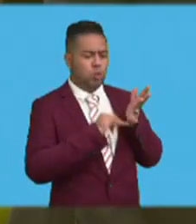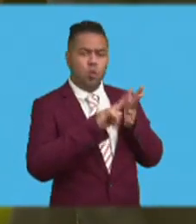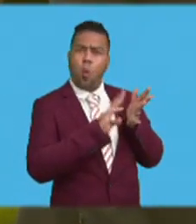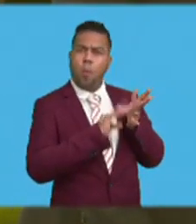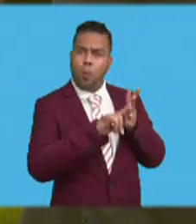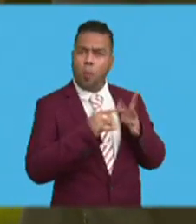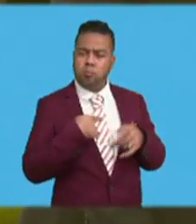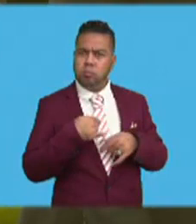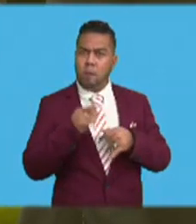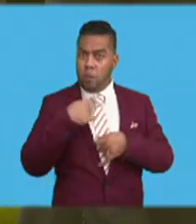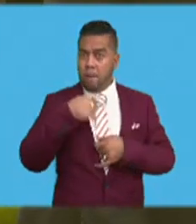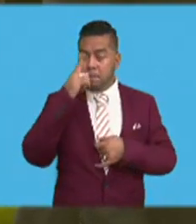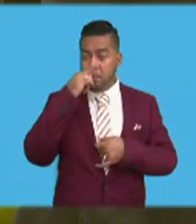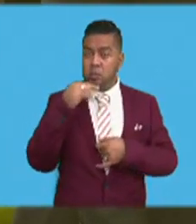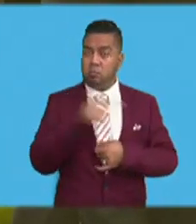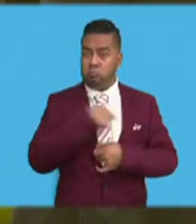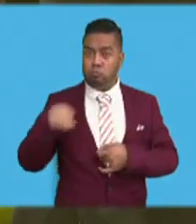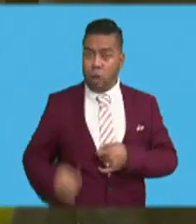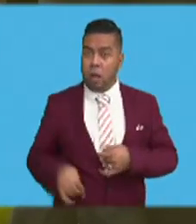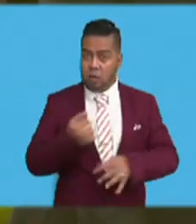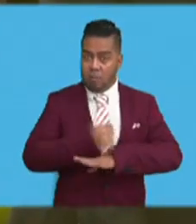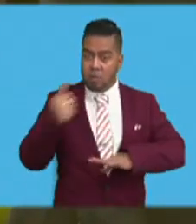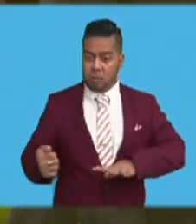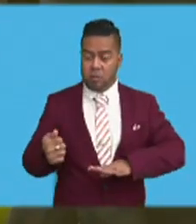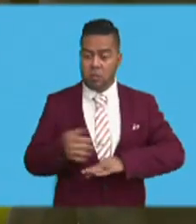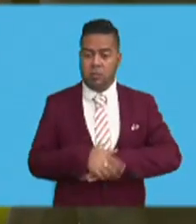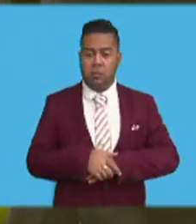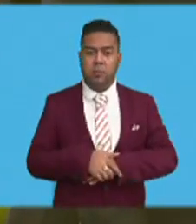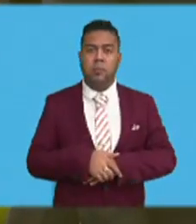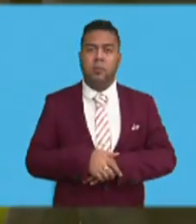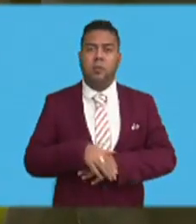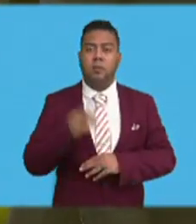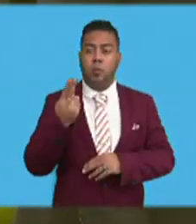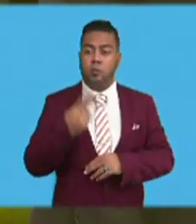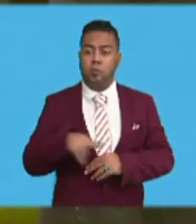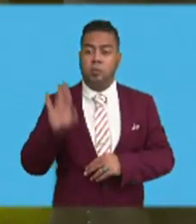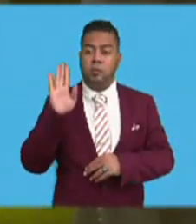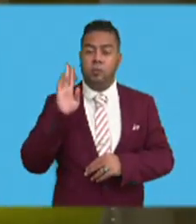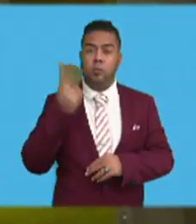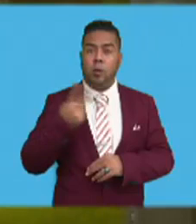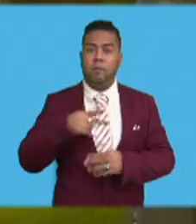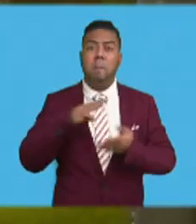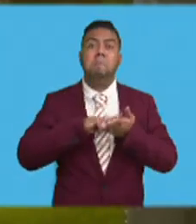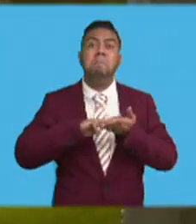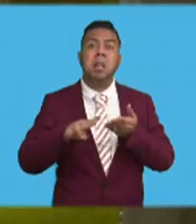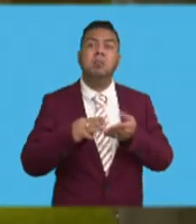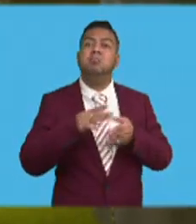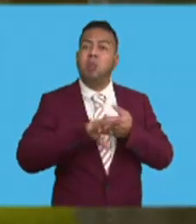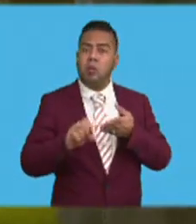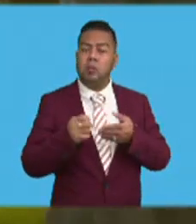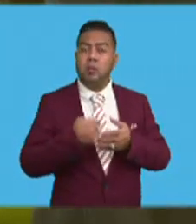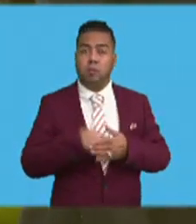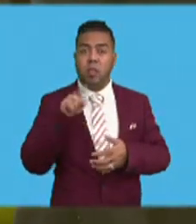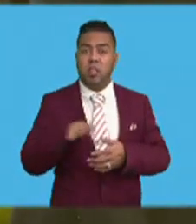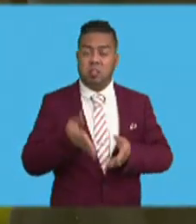from the People's Republic of China, amounting to $14.5 million. In addition, government had allocated $6.8 million for